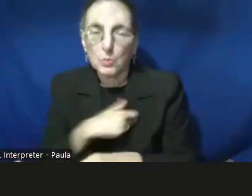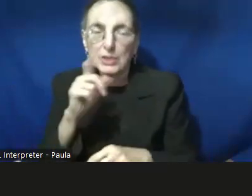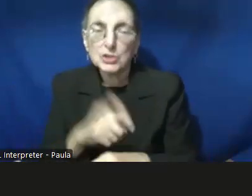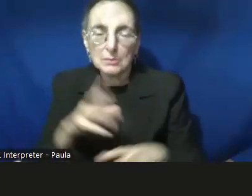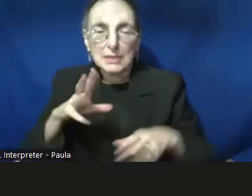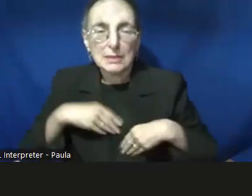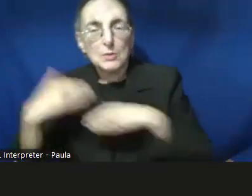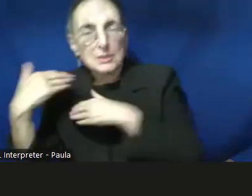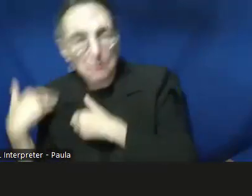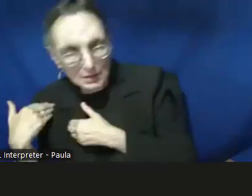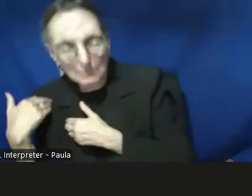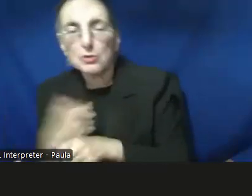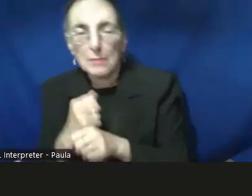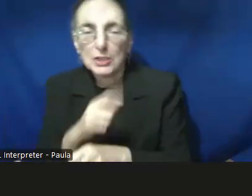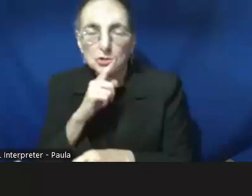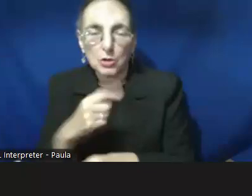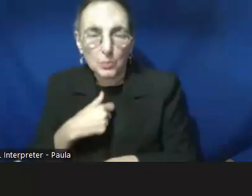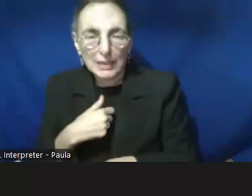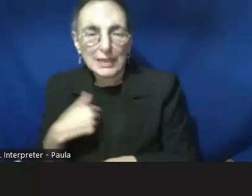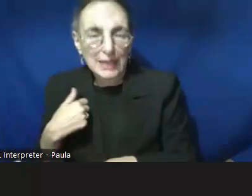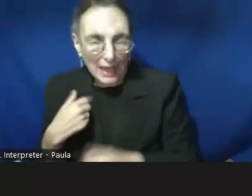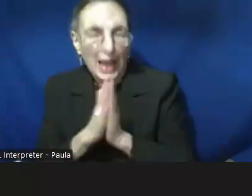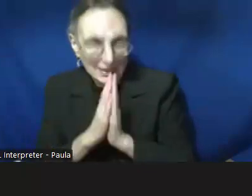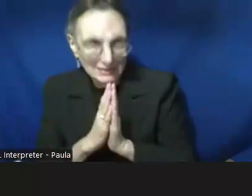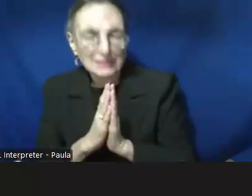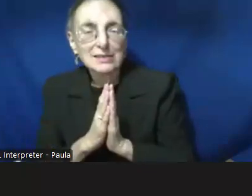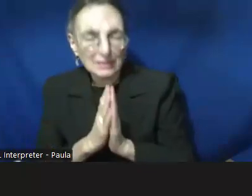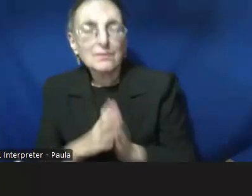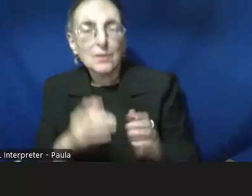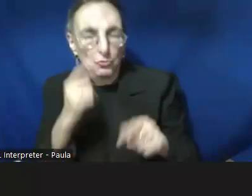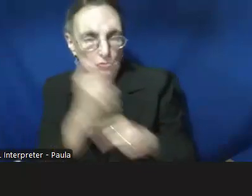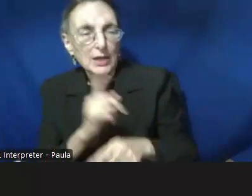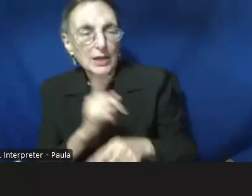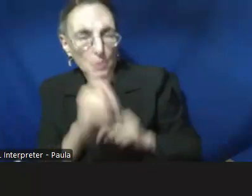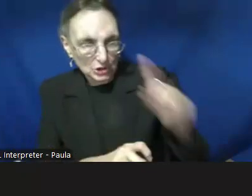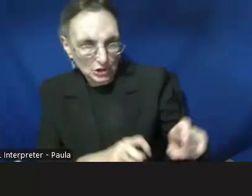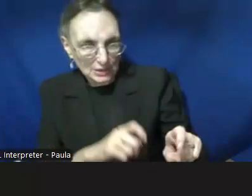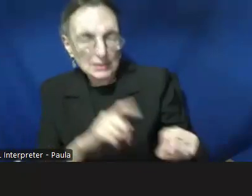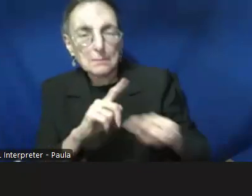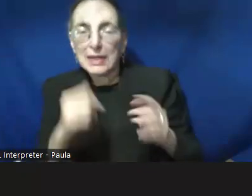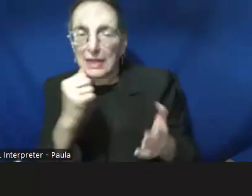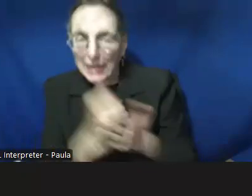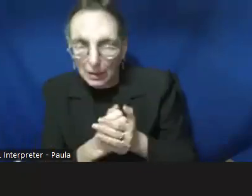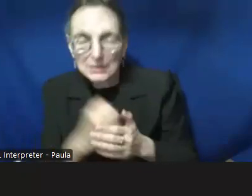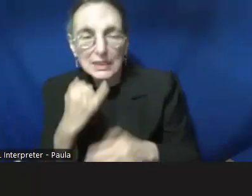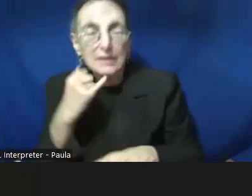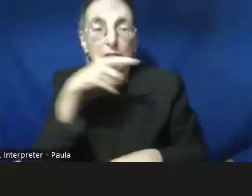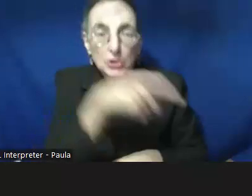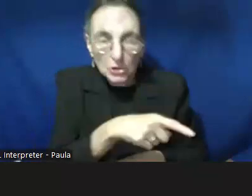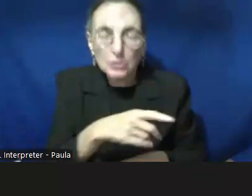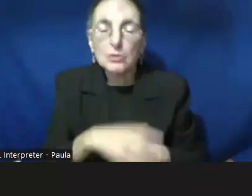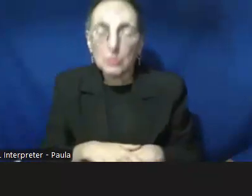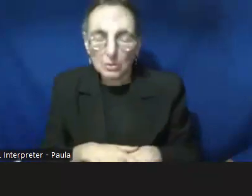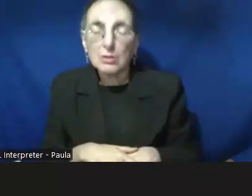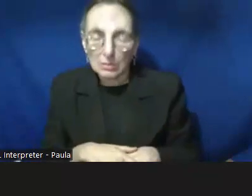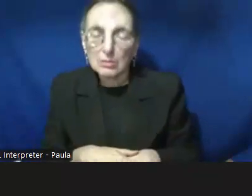right questions. But it really just helps that much more if you're helping to advocate for someone. We